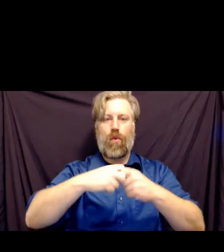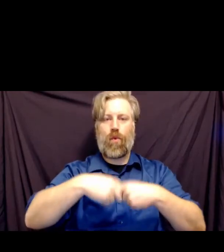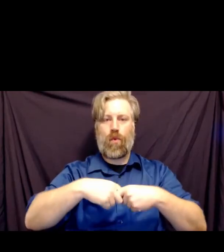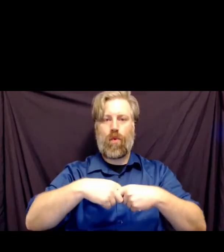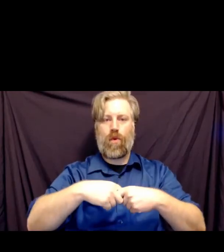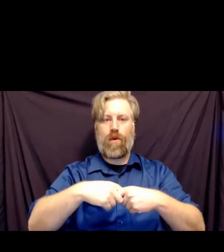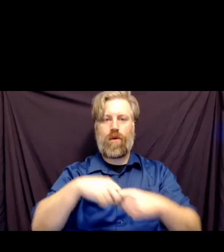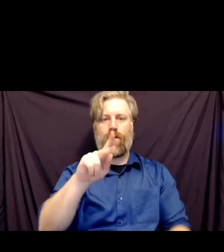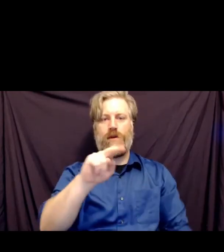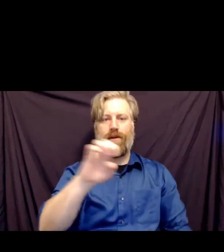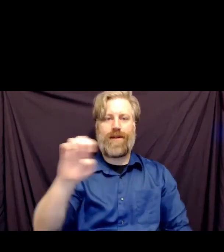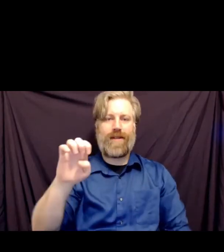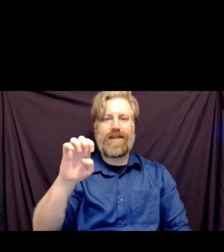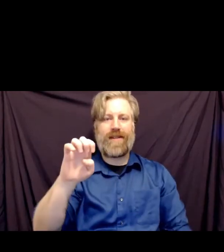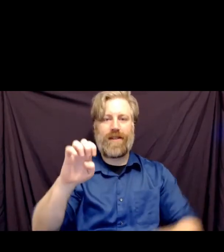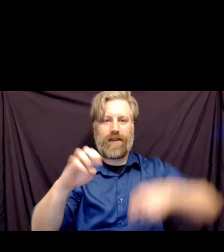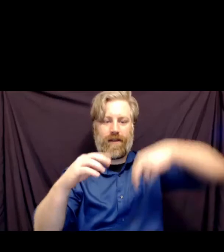Tops of the knees.